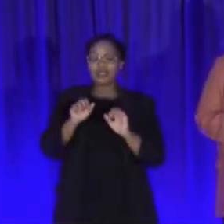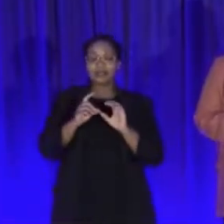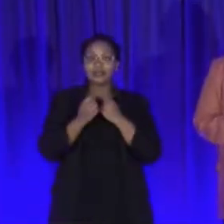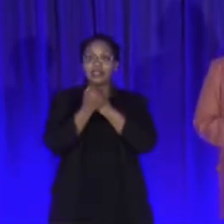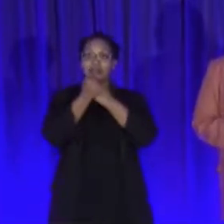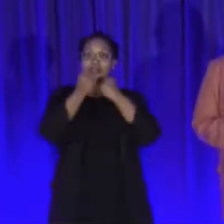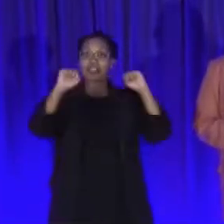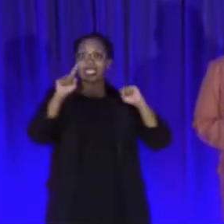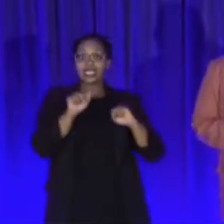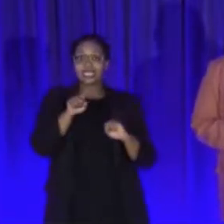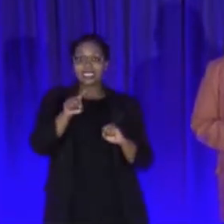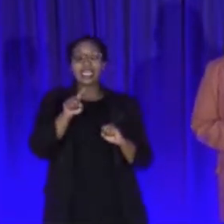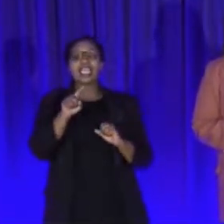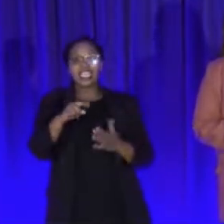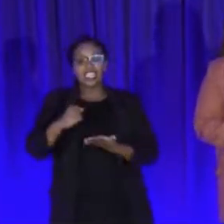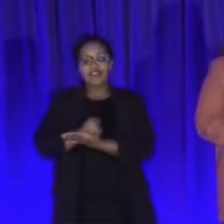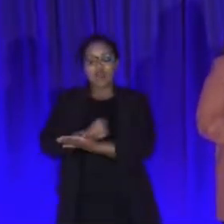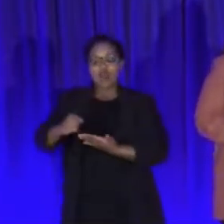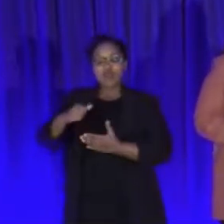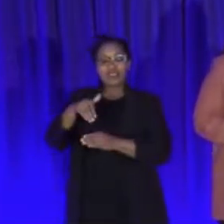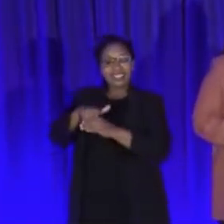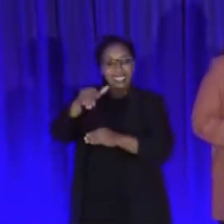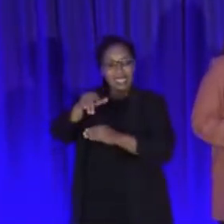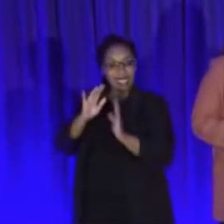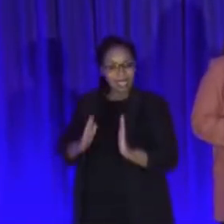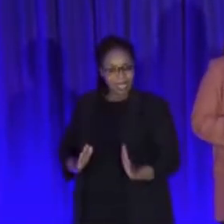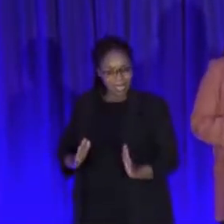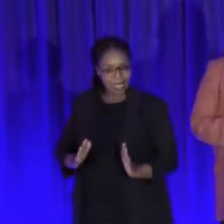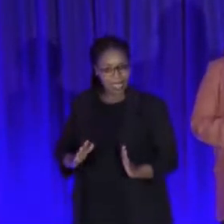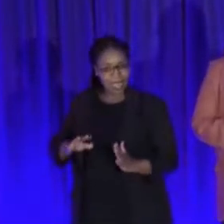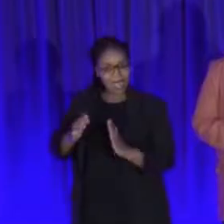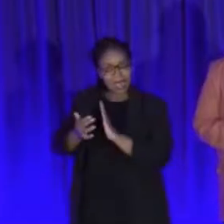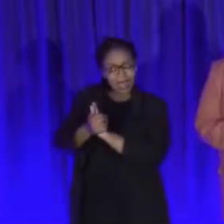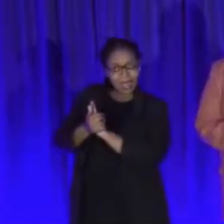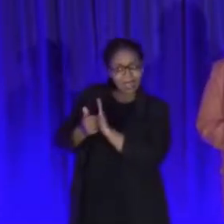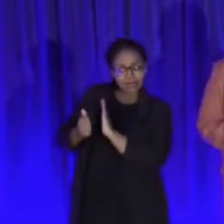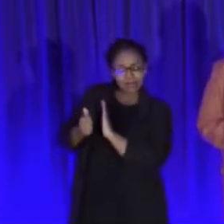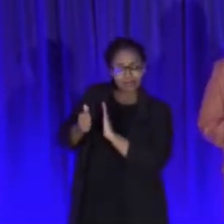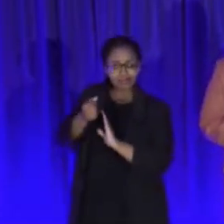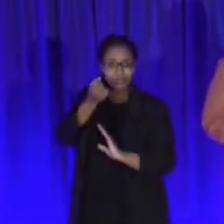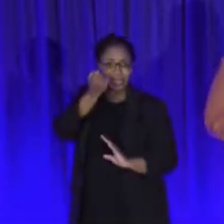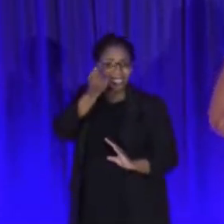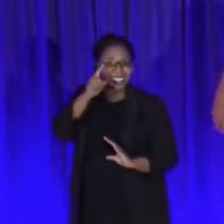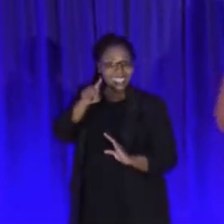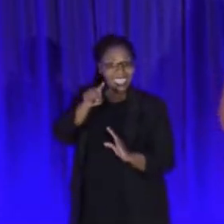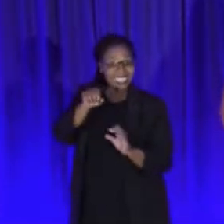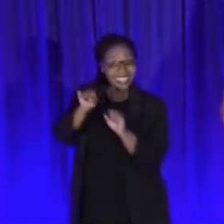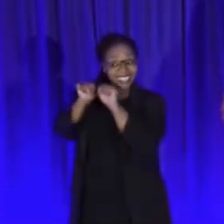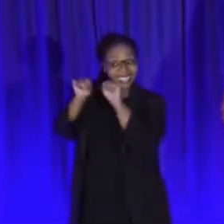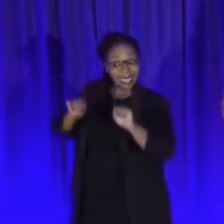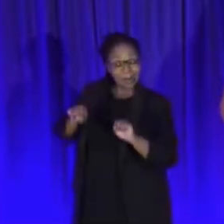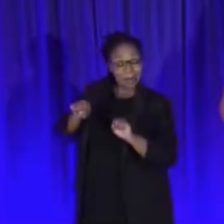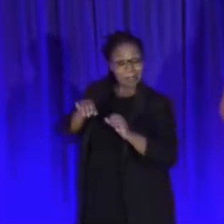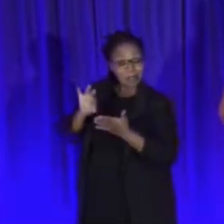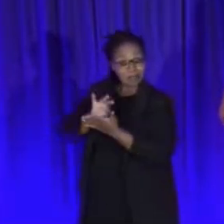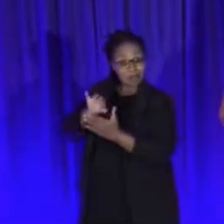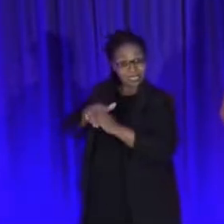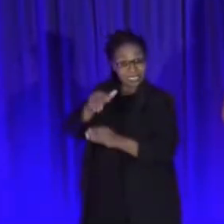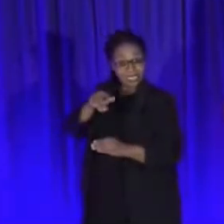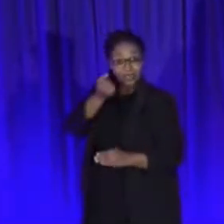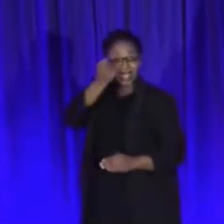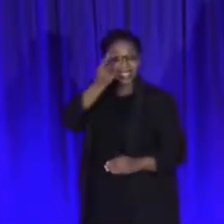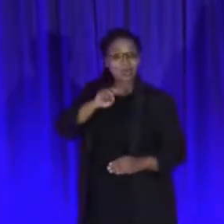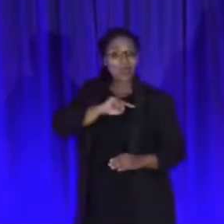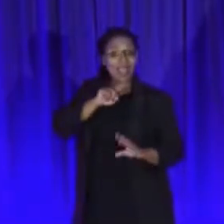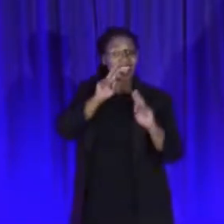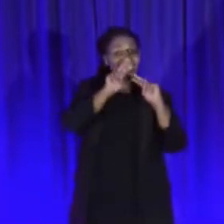is voter literacy. Do we understand the electoral system? Do we understand why we go to vote at